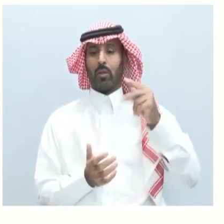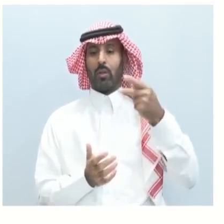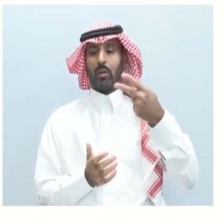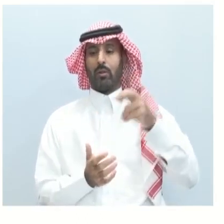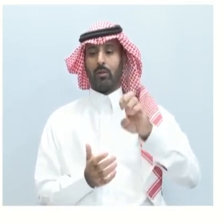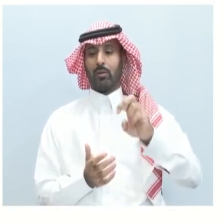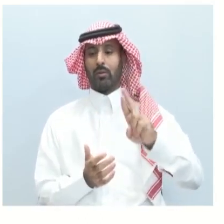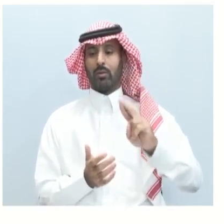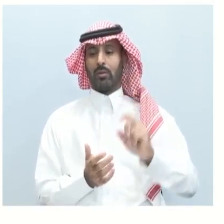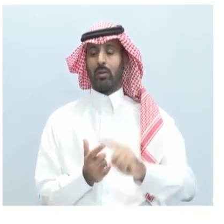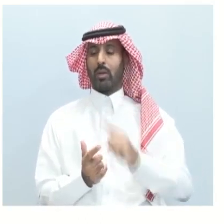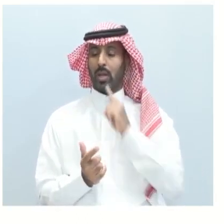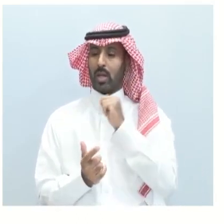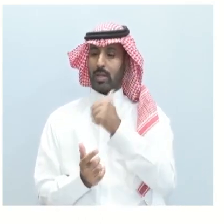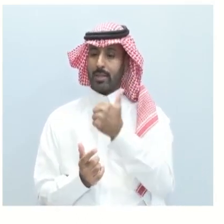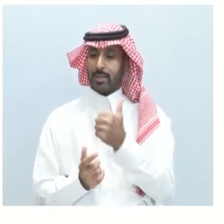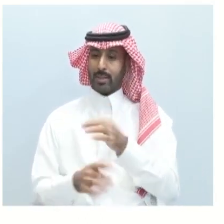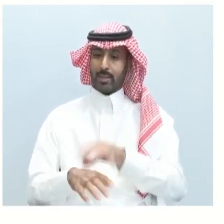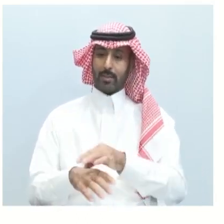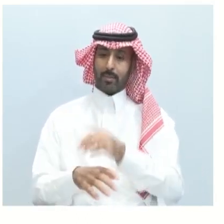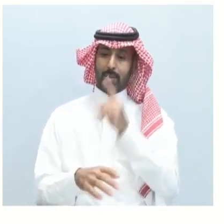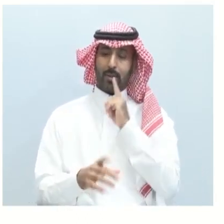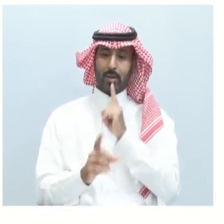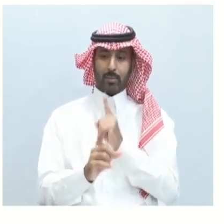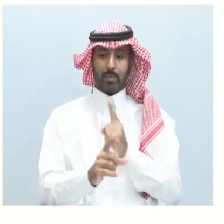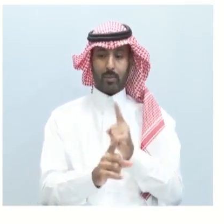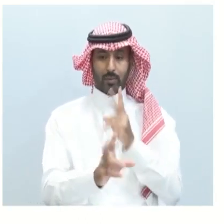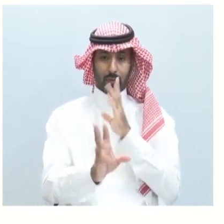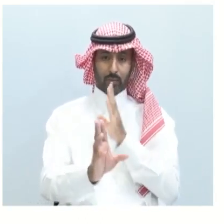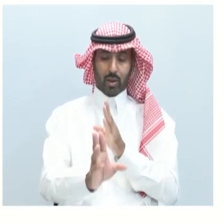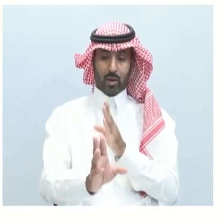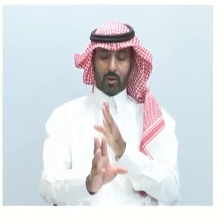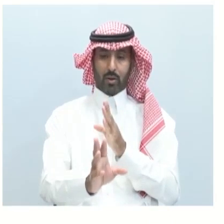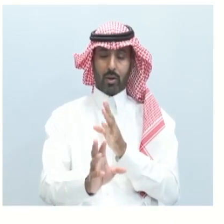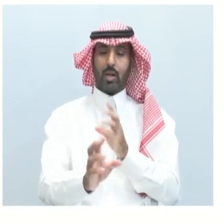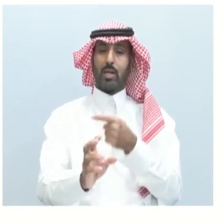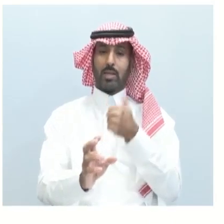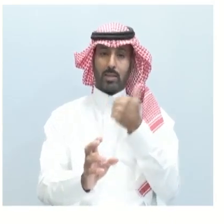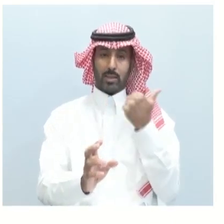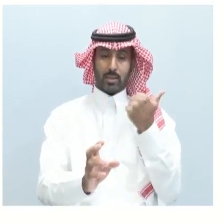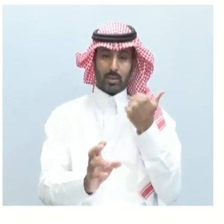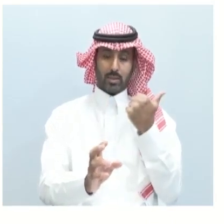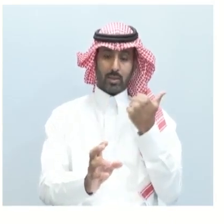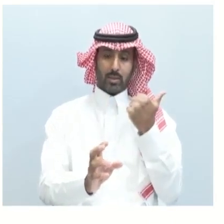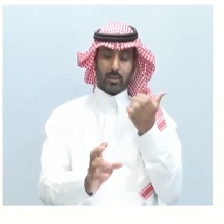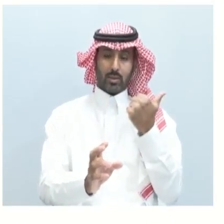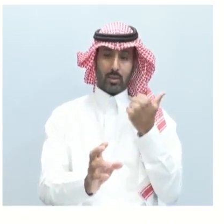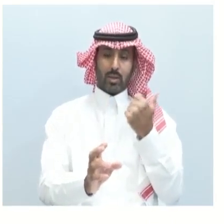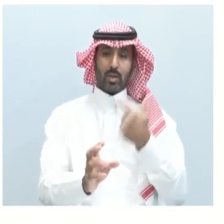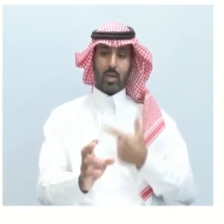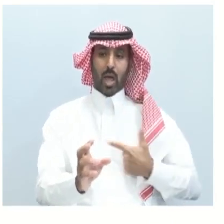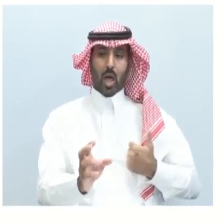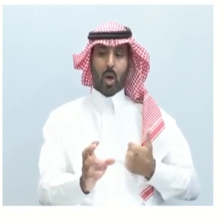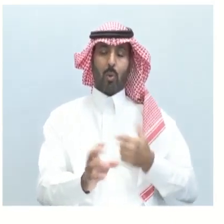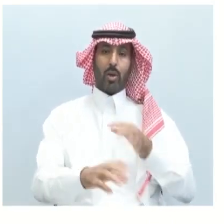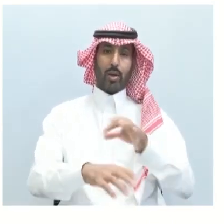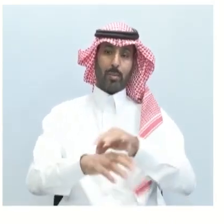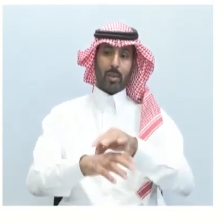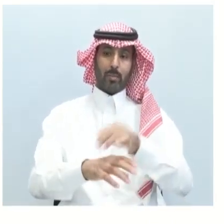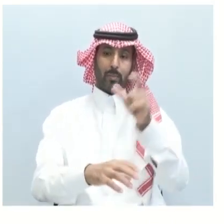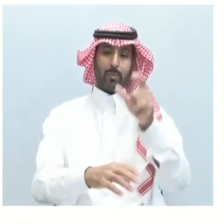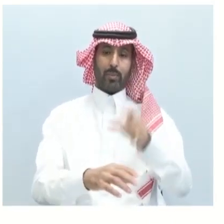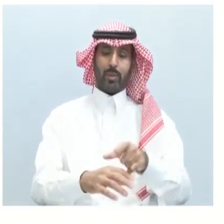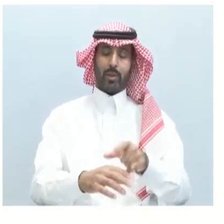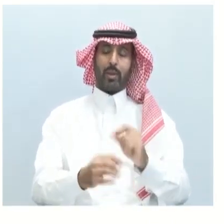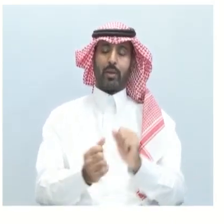5, there are 6 people in line ahead of us. So we have here 6, and we can see that there's the noun people. So we're going to say